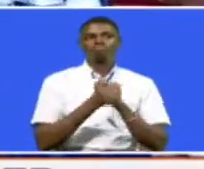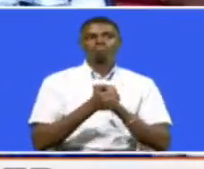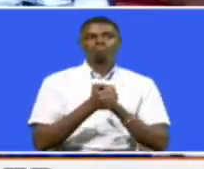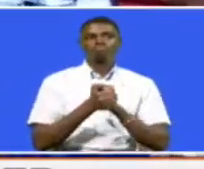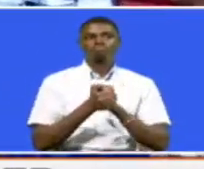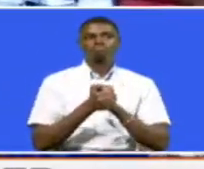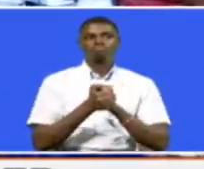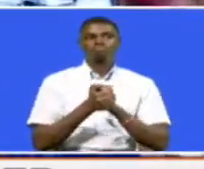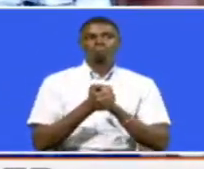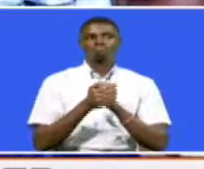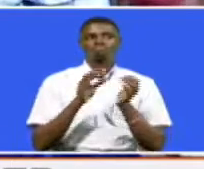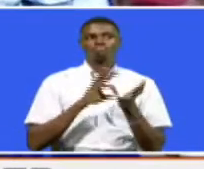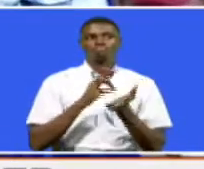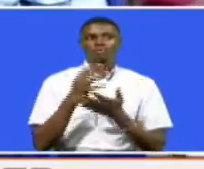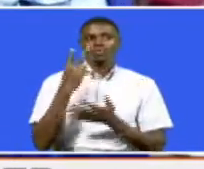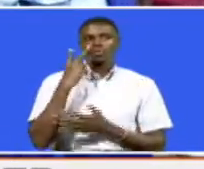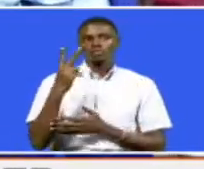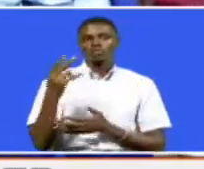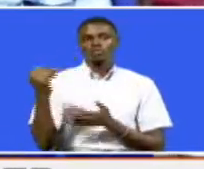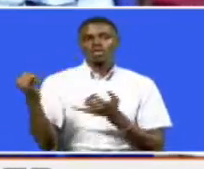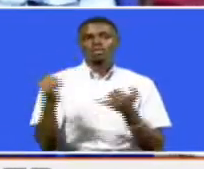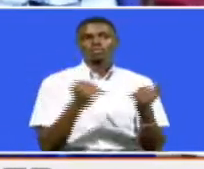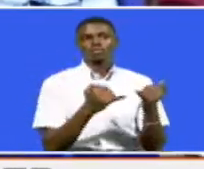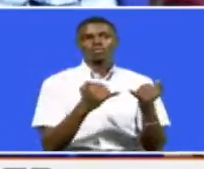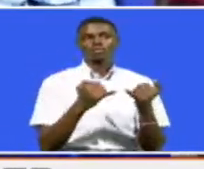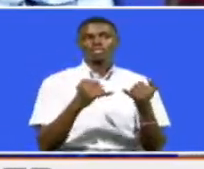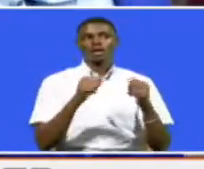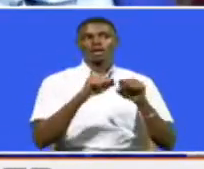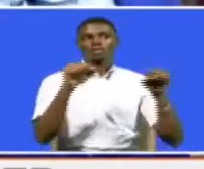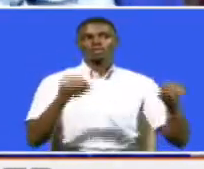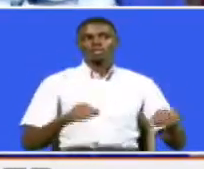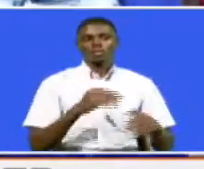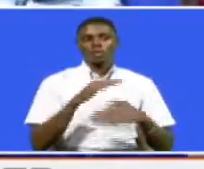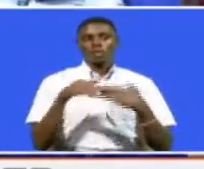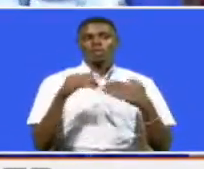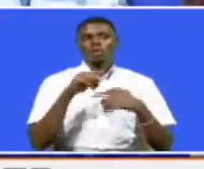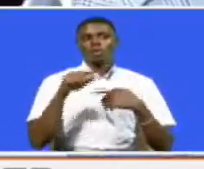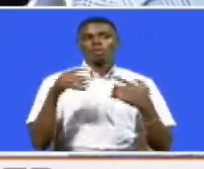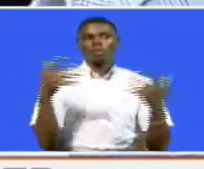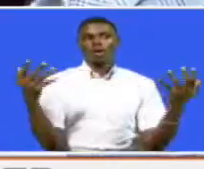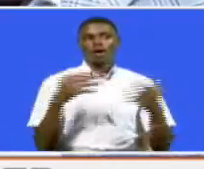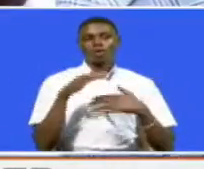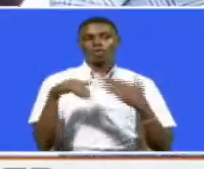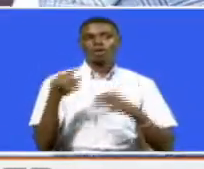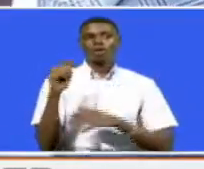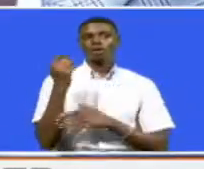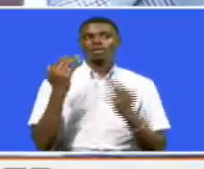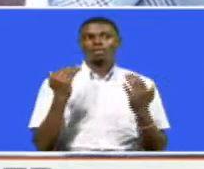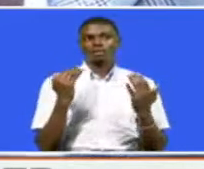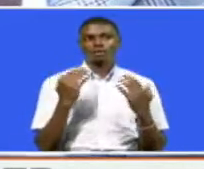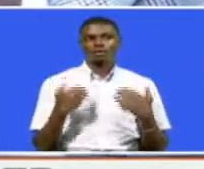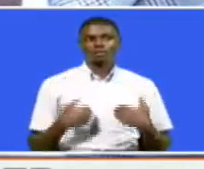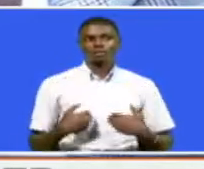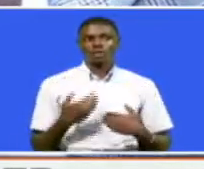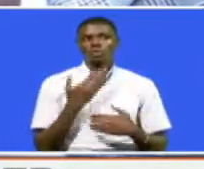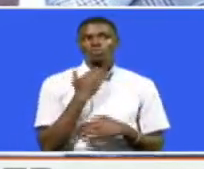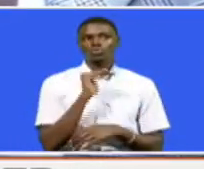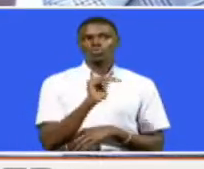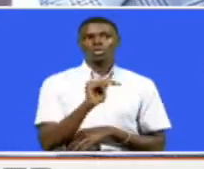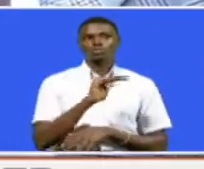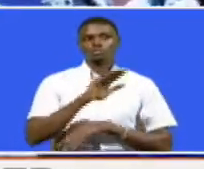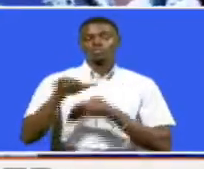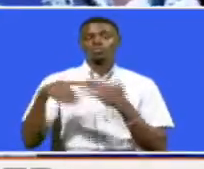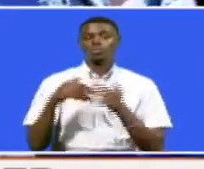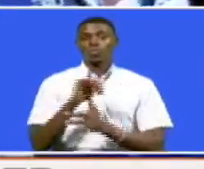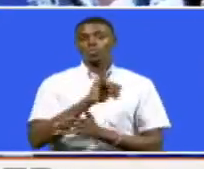Fund with a view of introducing a scheme where every Kenyan is covered. I want to urge